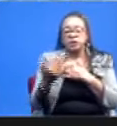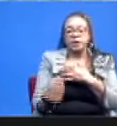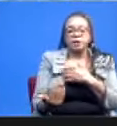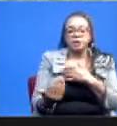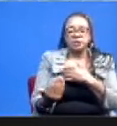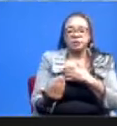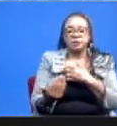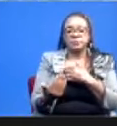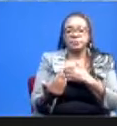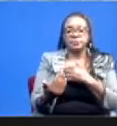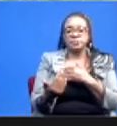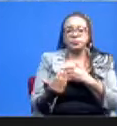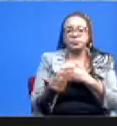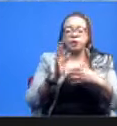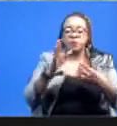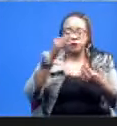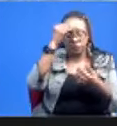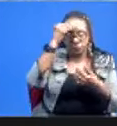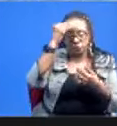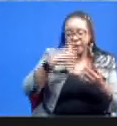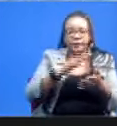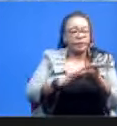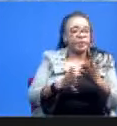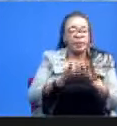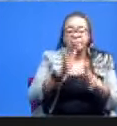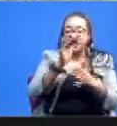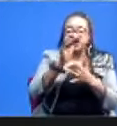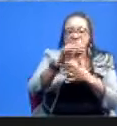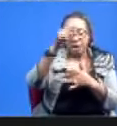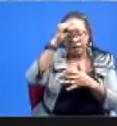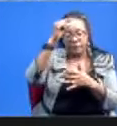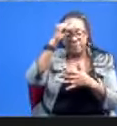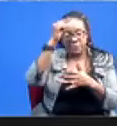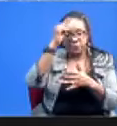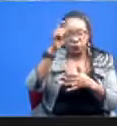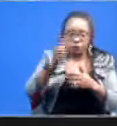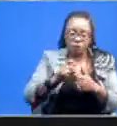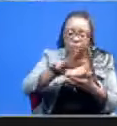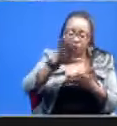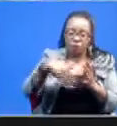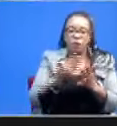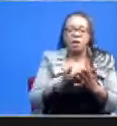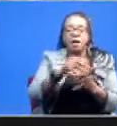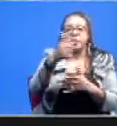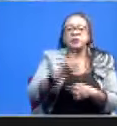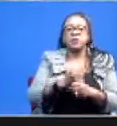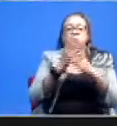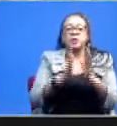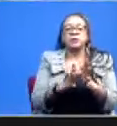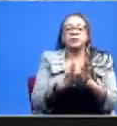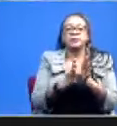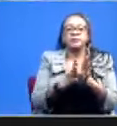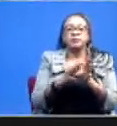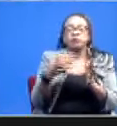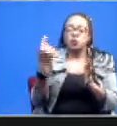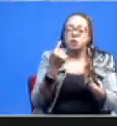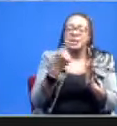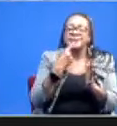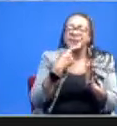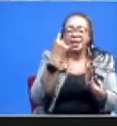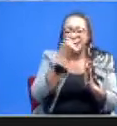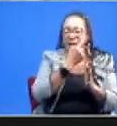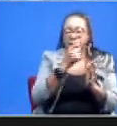yeye kwa kusoma kwake sina chochote, naomba serikali wafadhili wote. Sasa alikuwa anasema tu macho